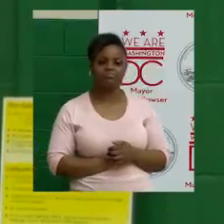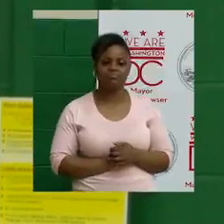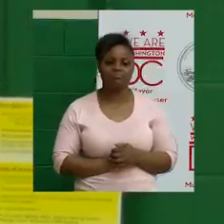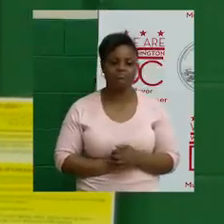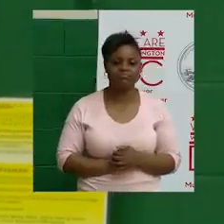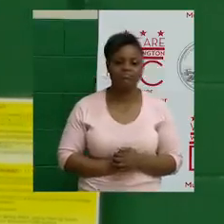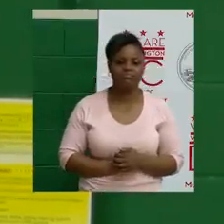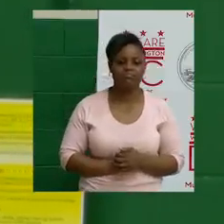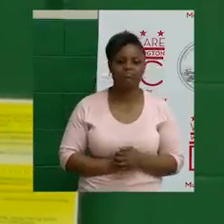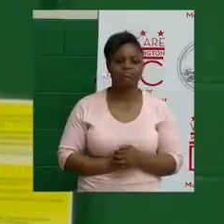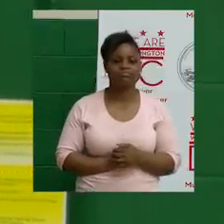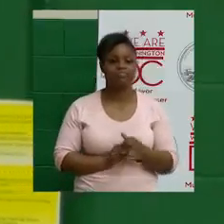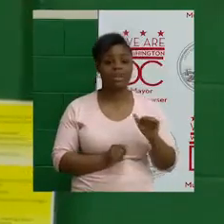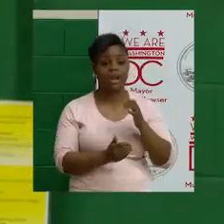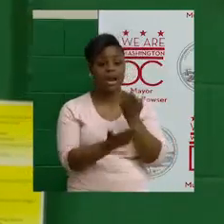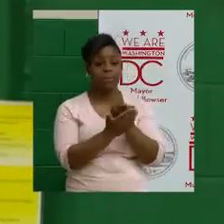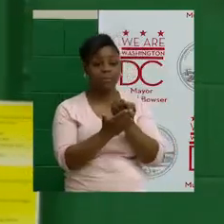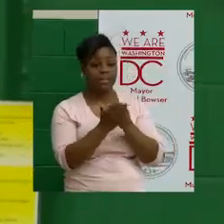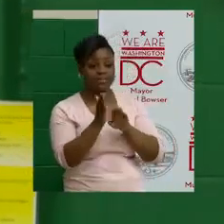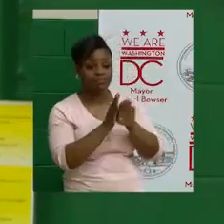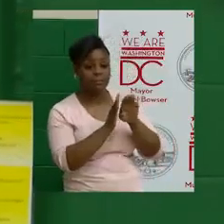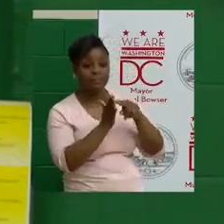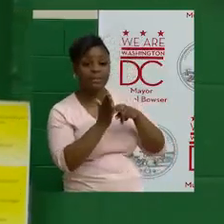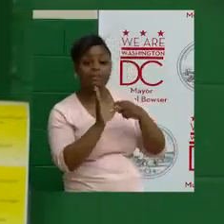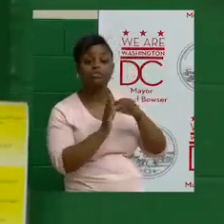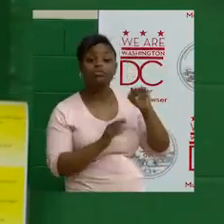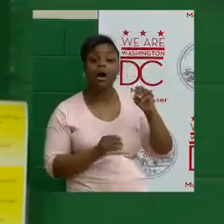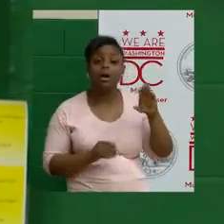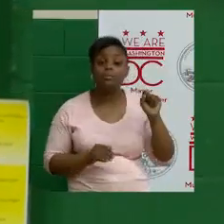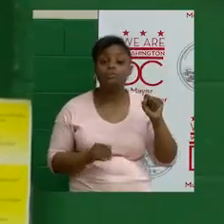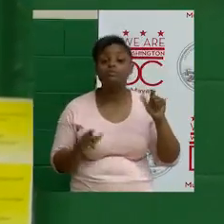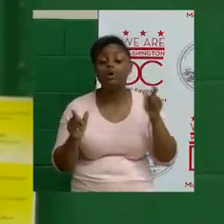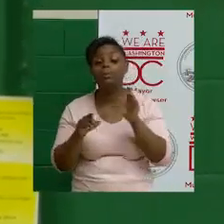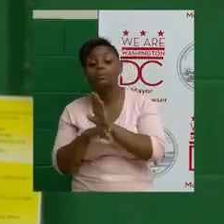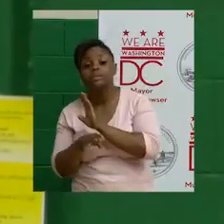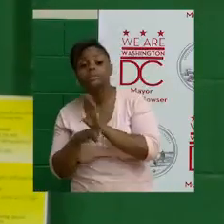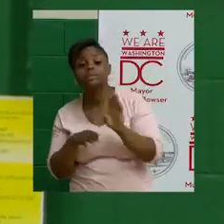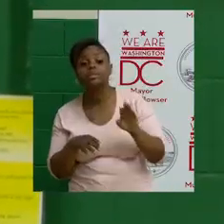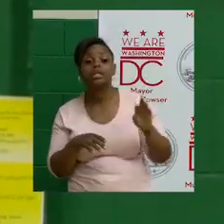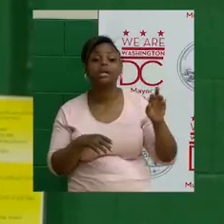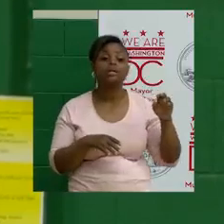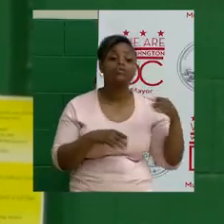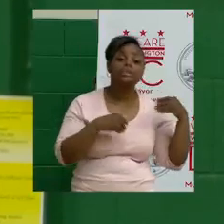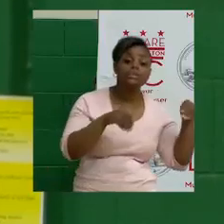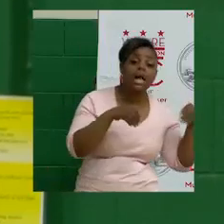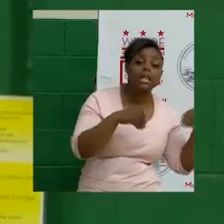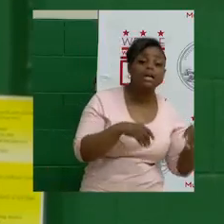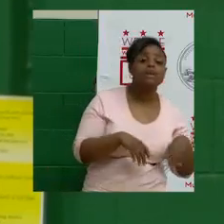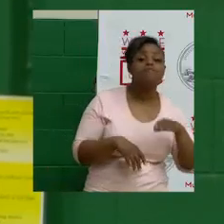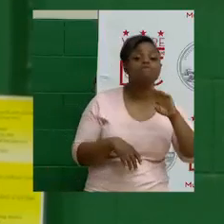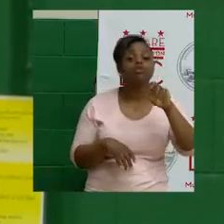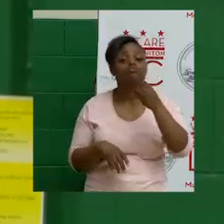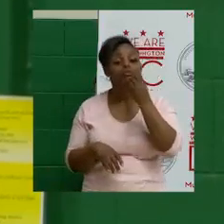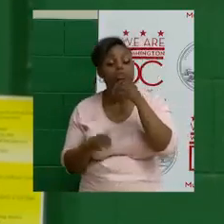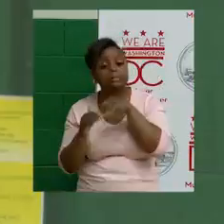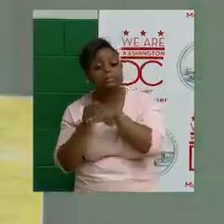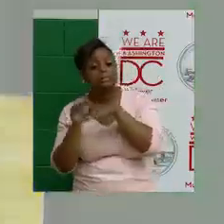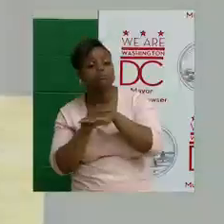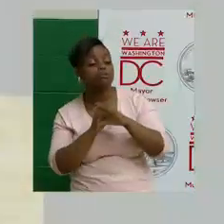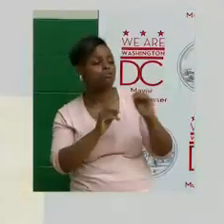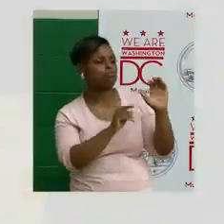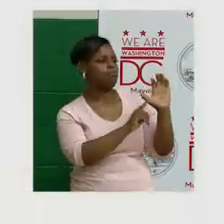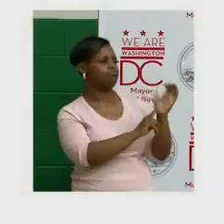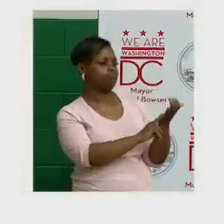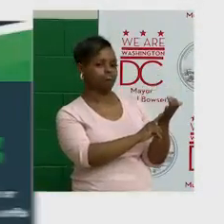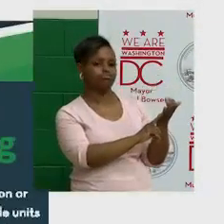In addition, economic development is jobs, it's small businesses, it's retail, it's fresh food access, and it's culture. And